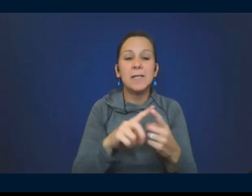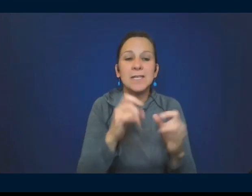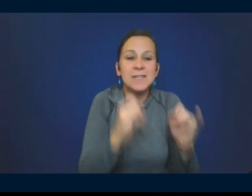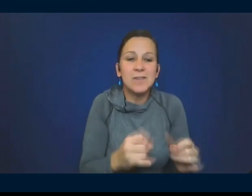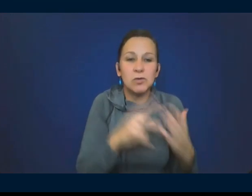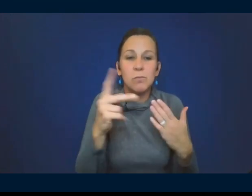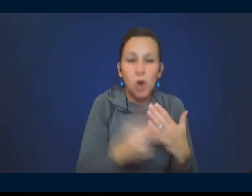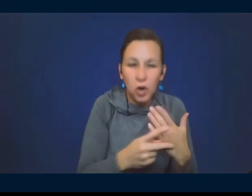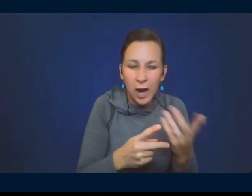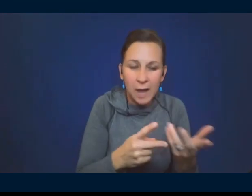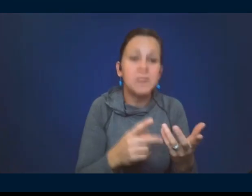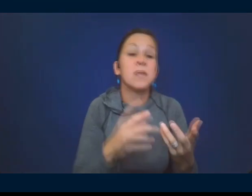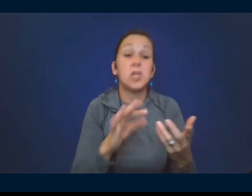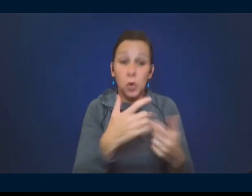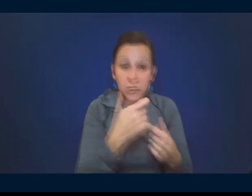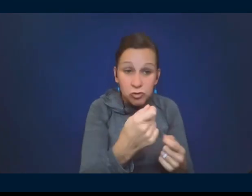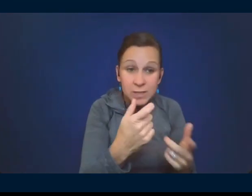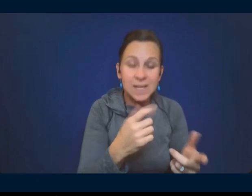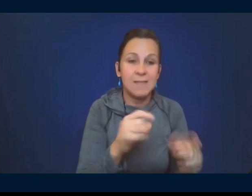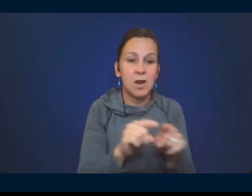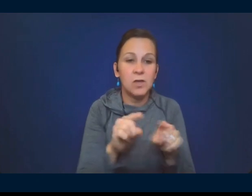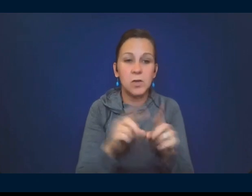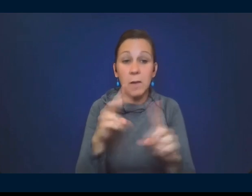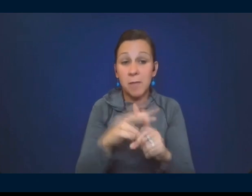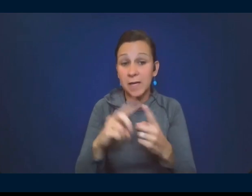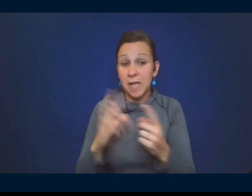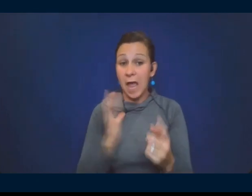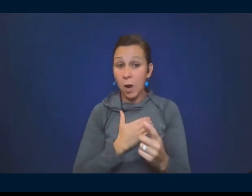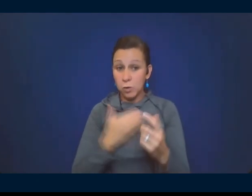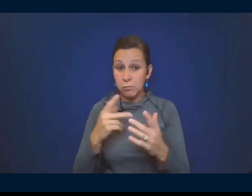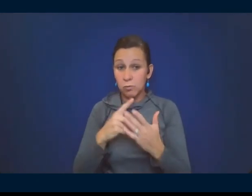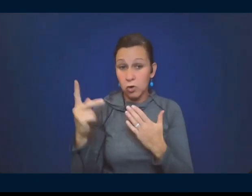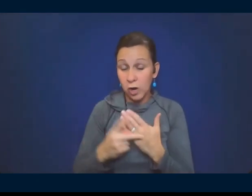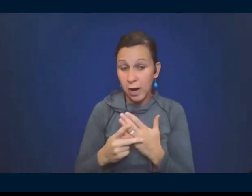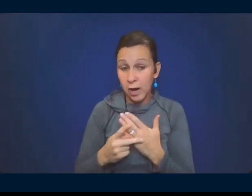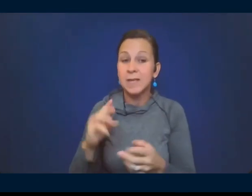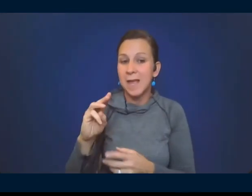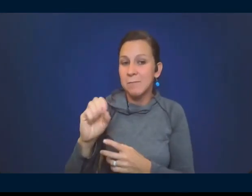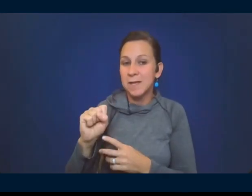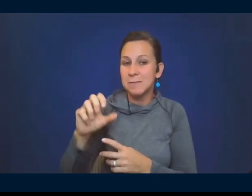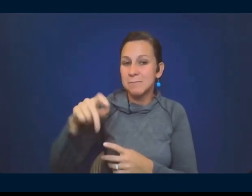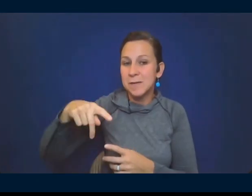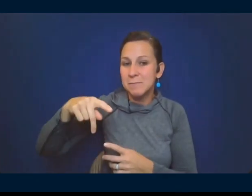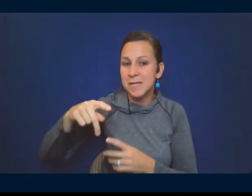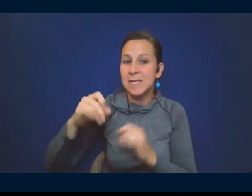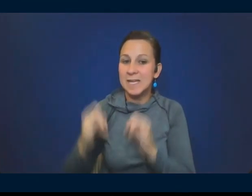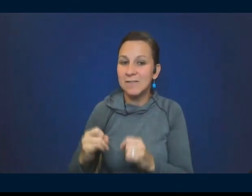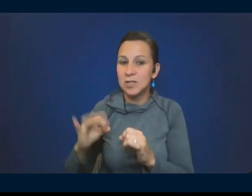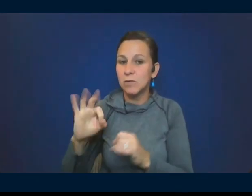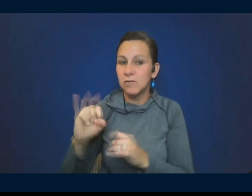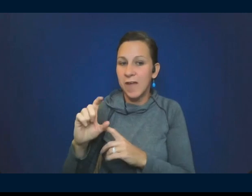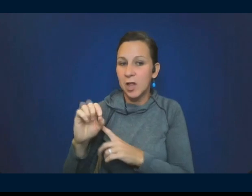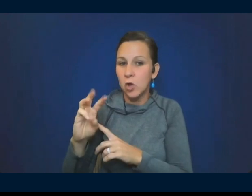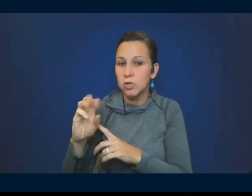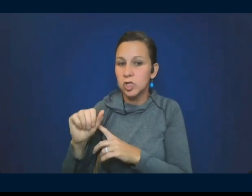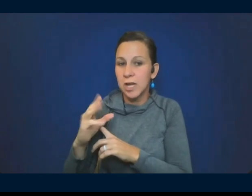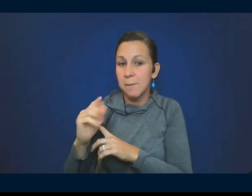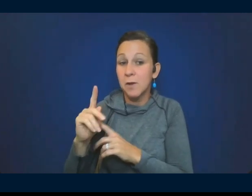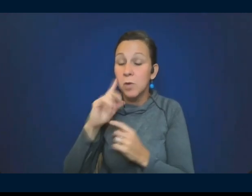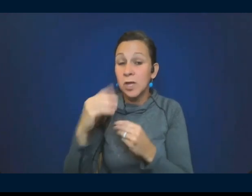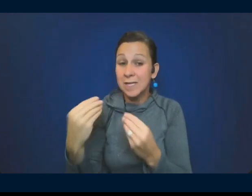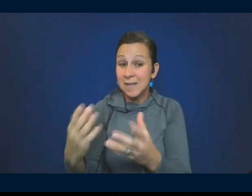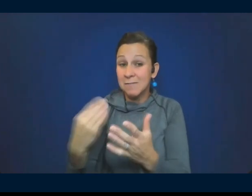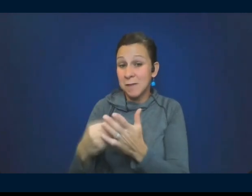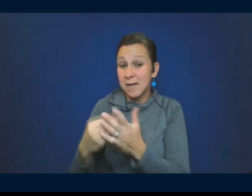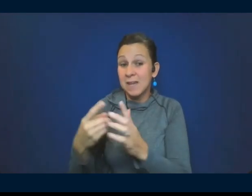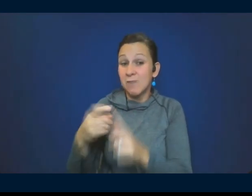of interest. You also apply to our program. There is the MSPP Individual Fellowship that will give money from the